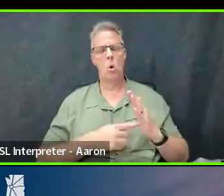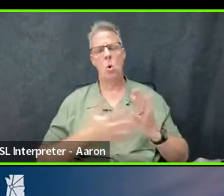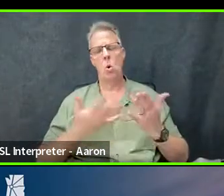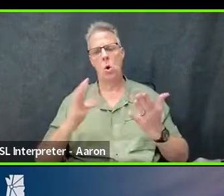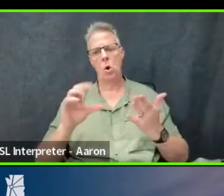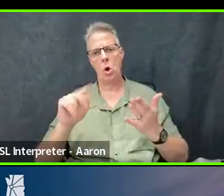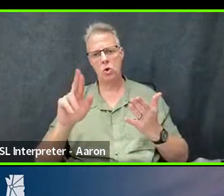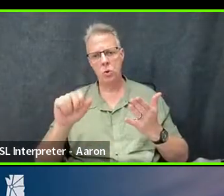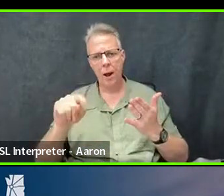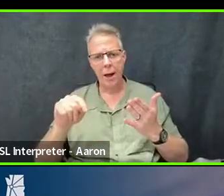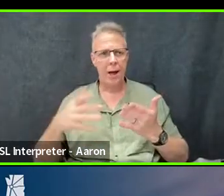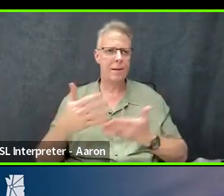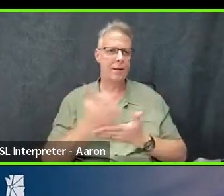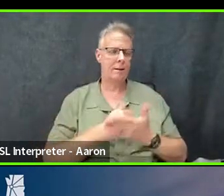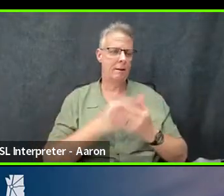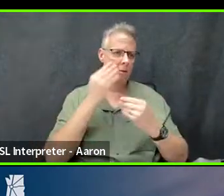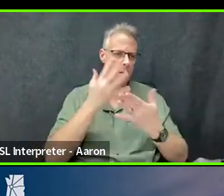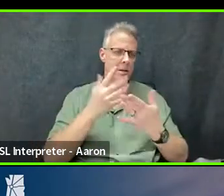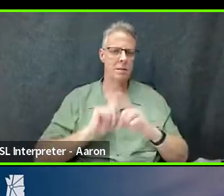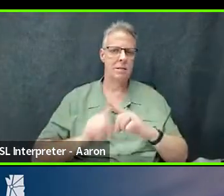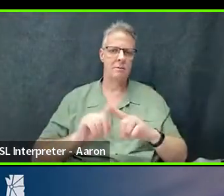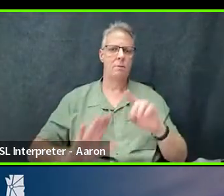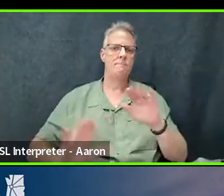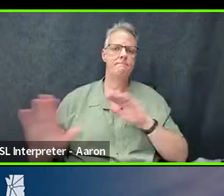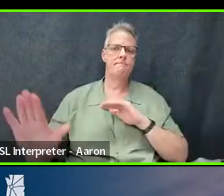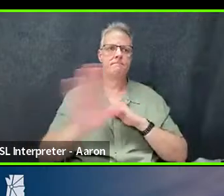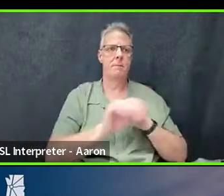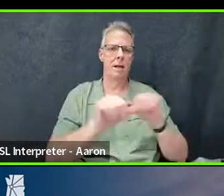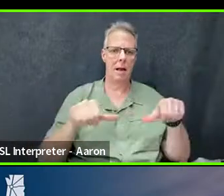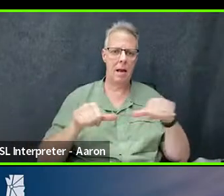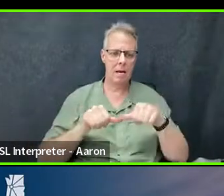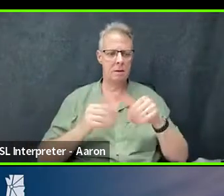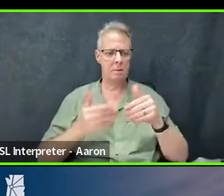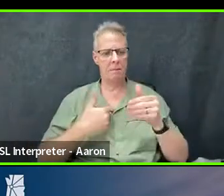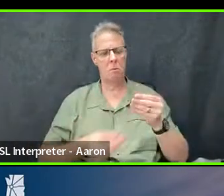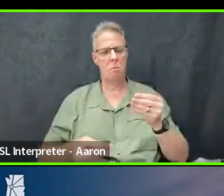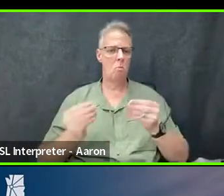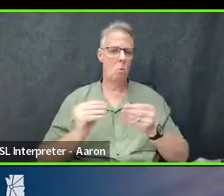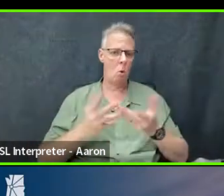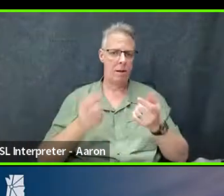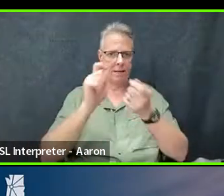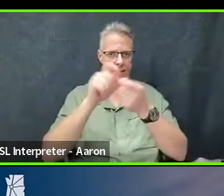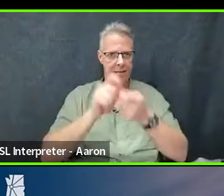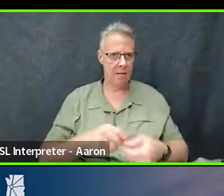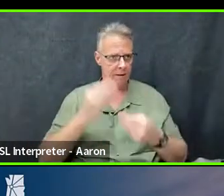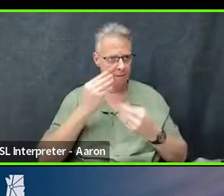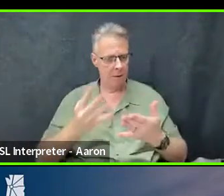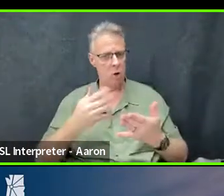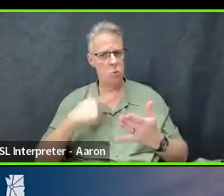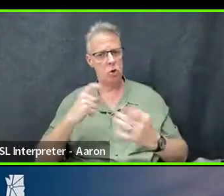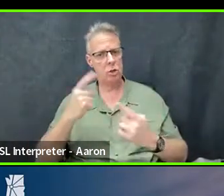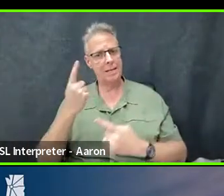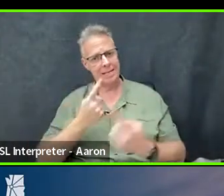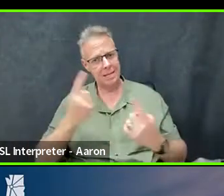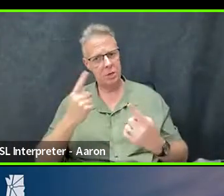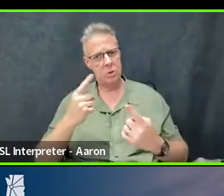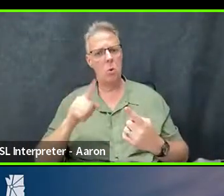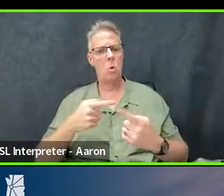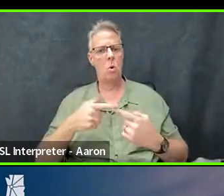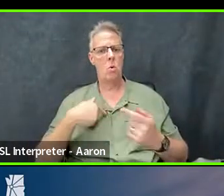collect information from individuals who maybe have more details that we should consider as we